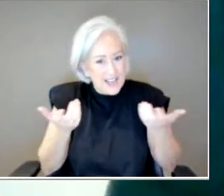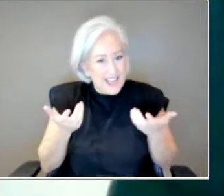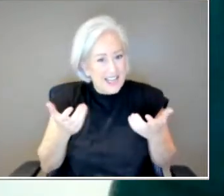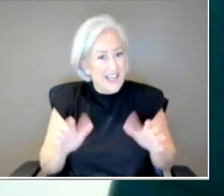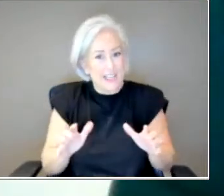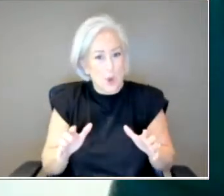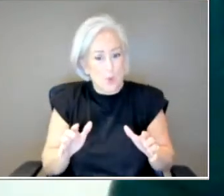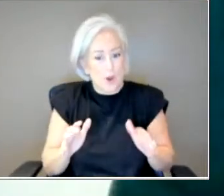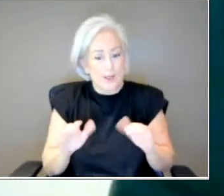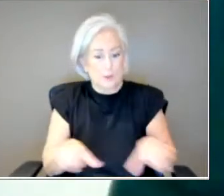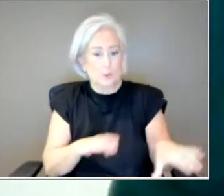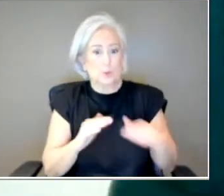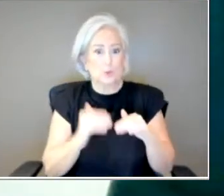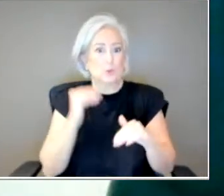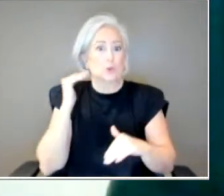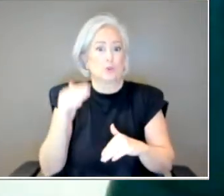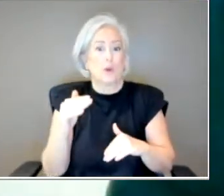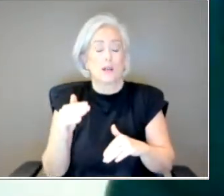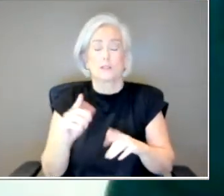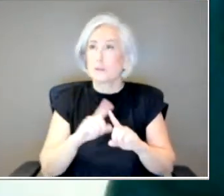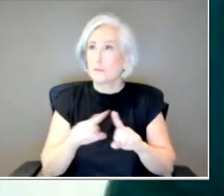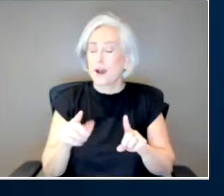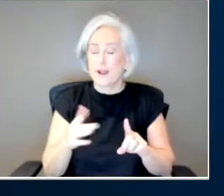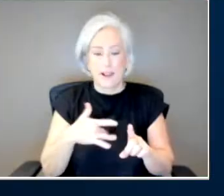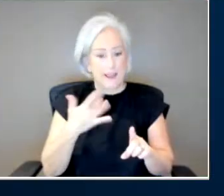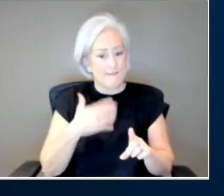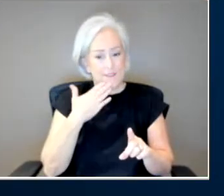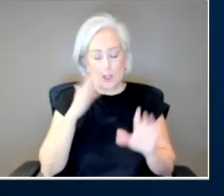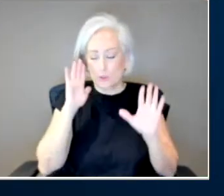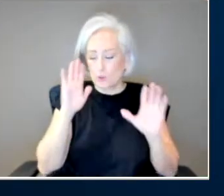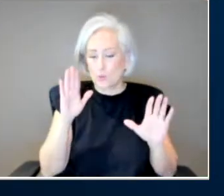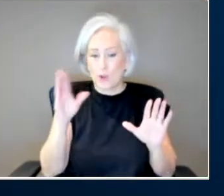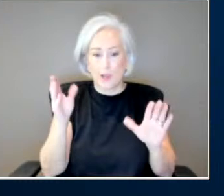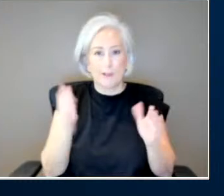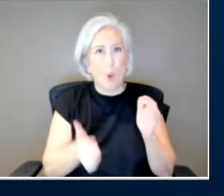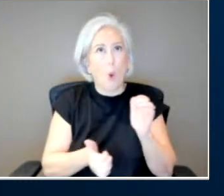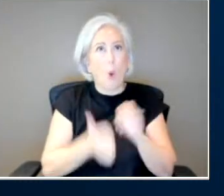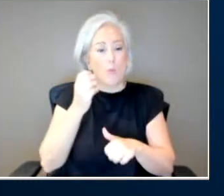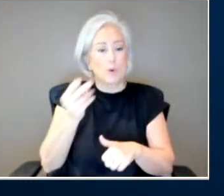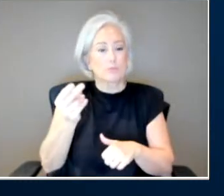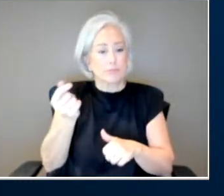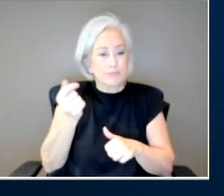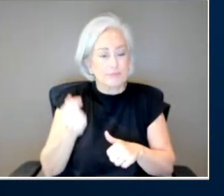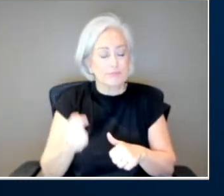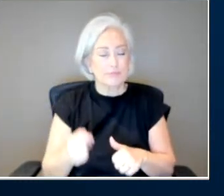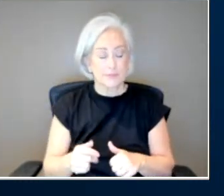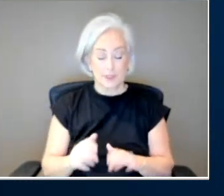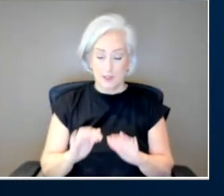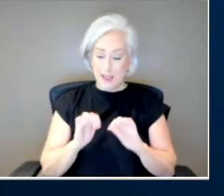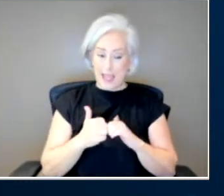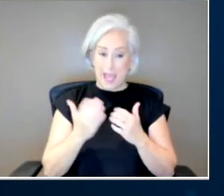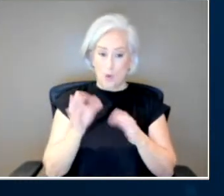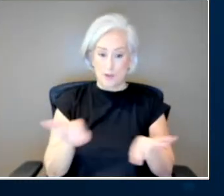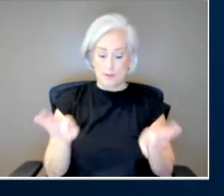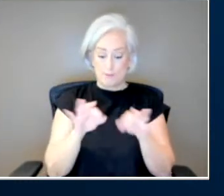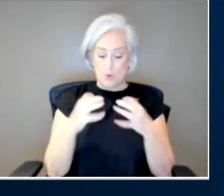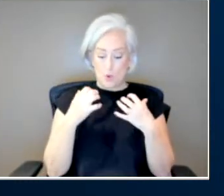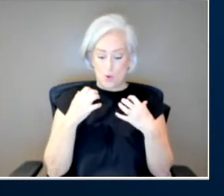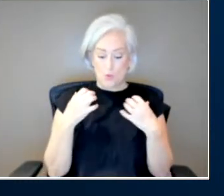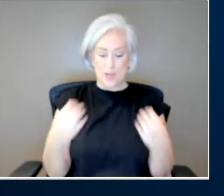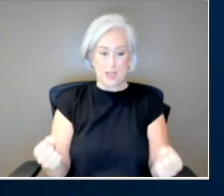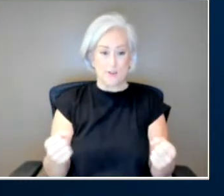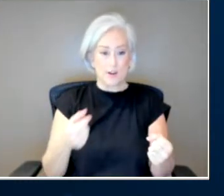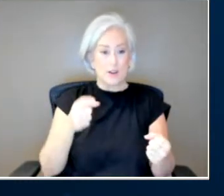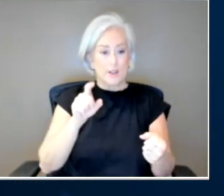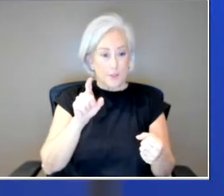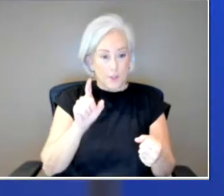But yeah, I felt great almost right away. Yeah, how important is recovery? Do they have to be good patients and stay put, or do you?